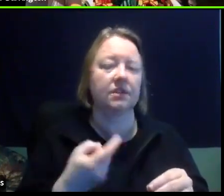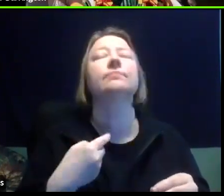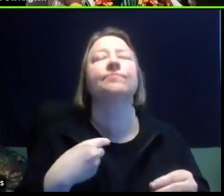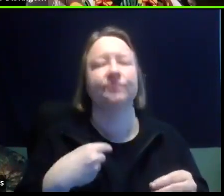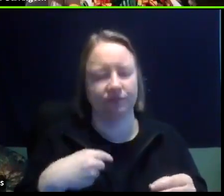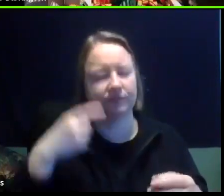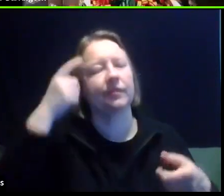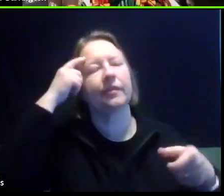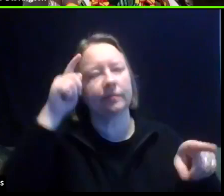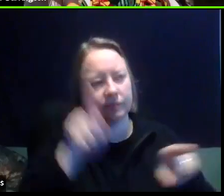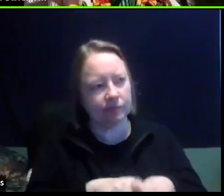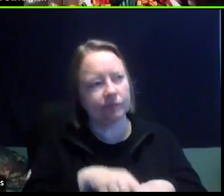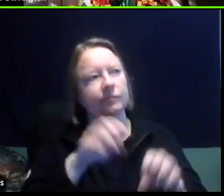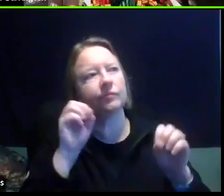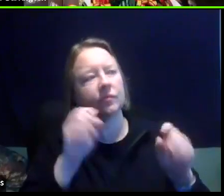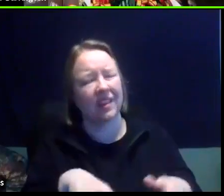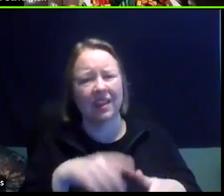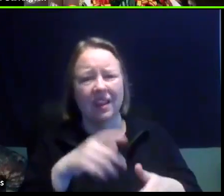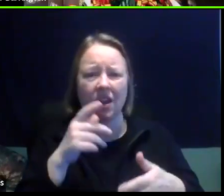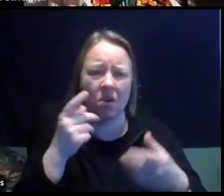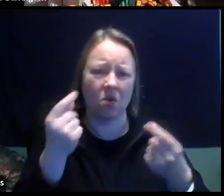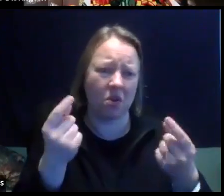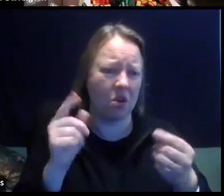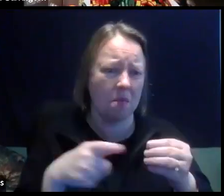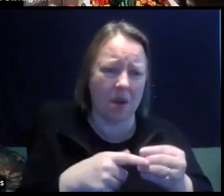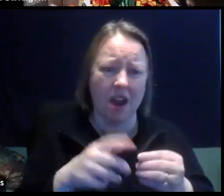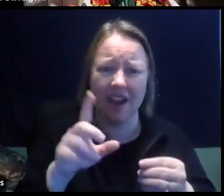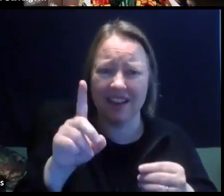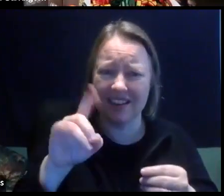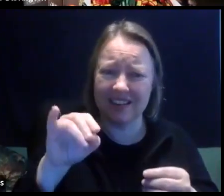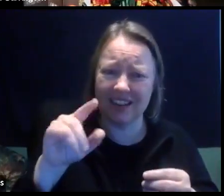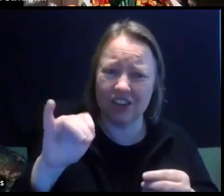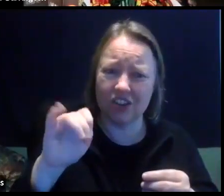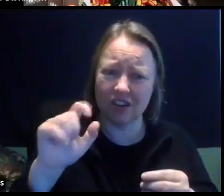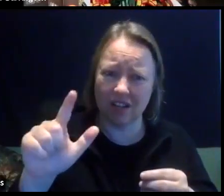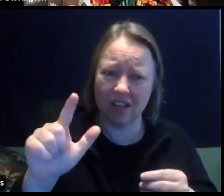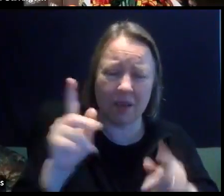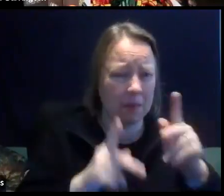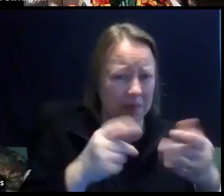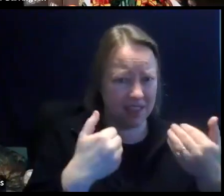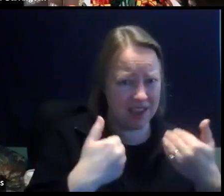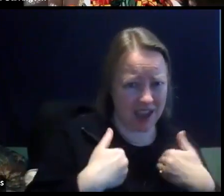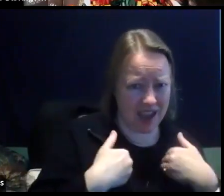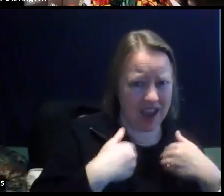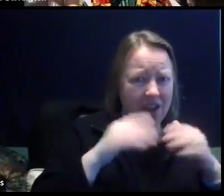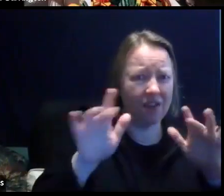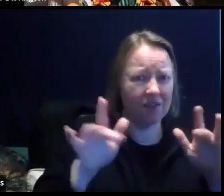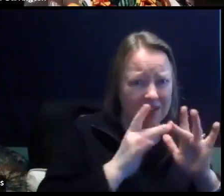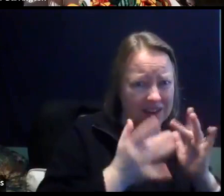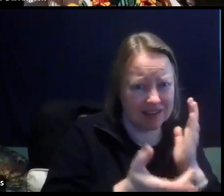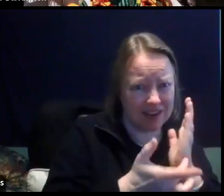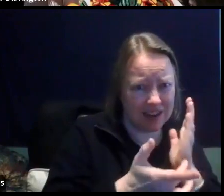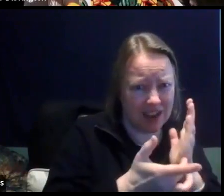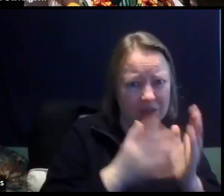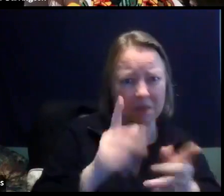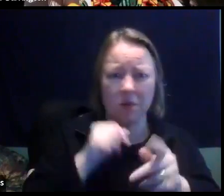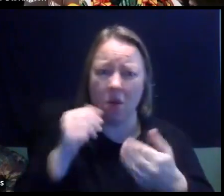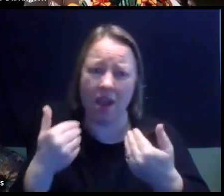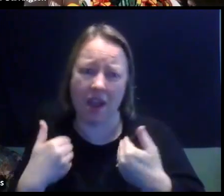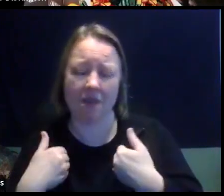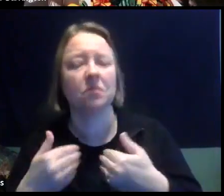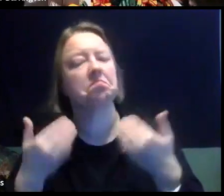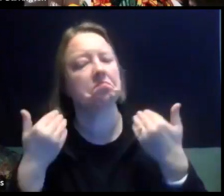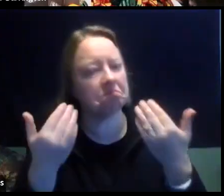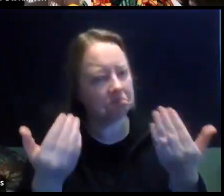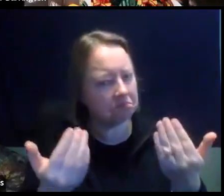Mm-hmm, absolutely. I don't know what to do about the digital divide, and that's that, and that's those people, but go ahead and just approve the stimulus then.